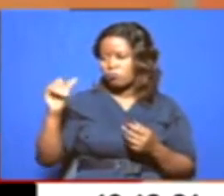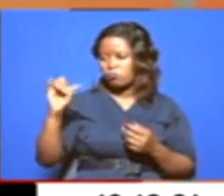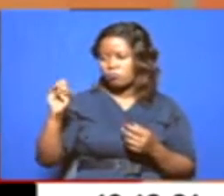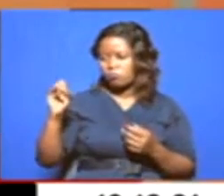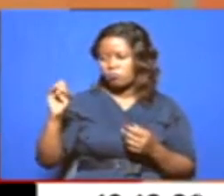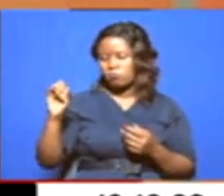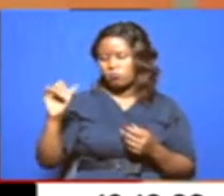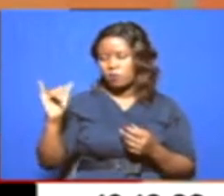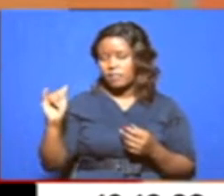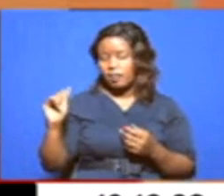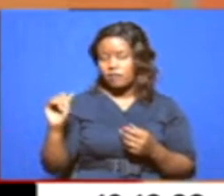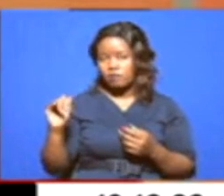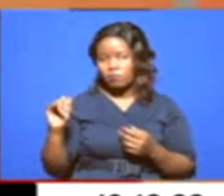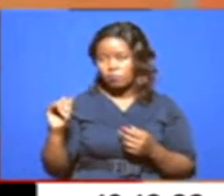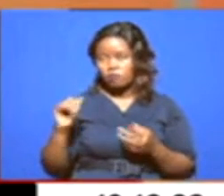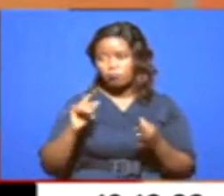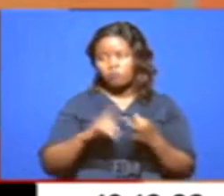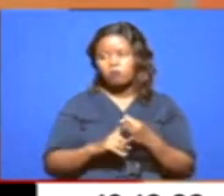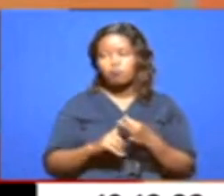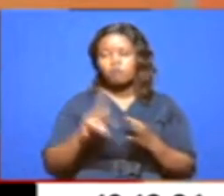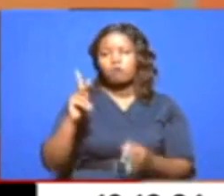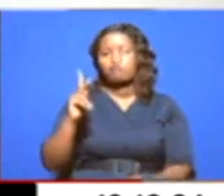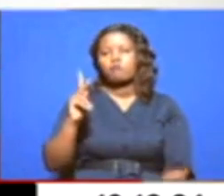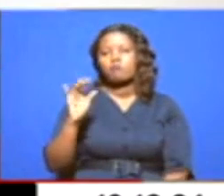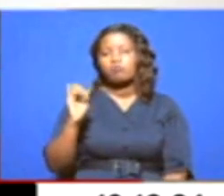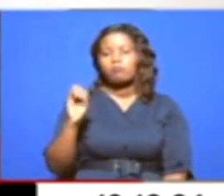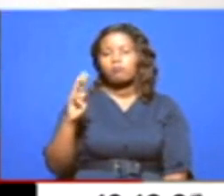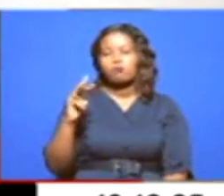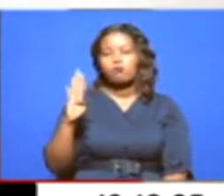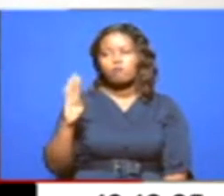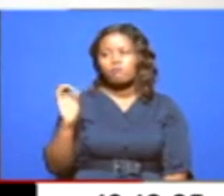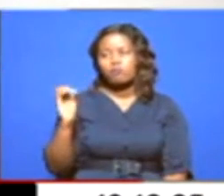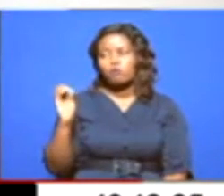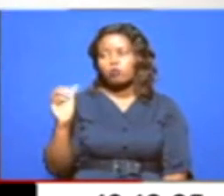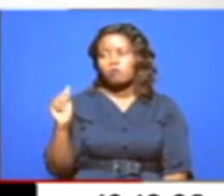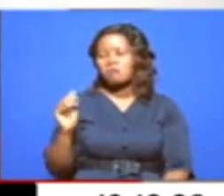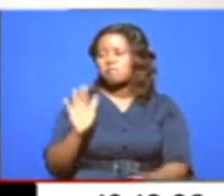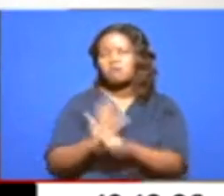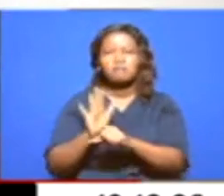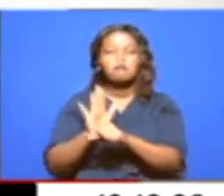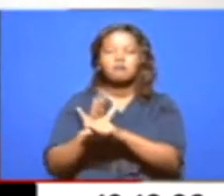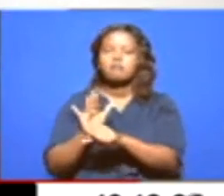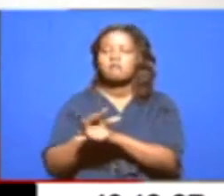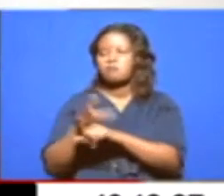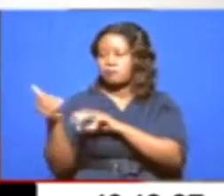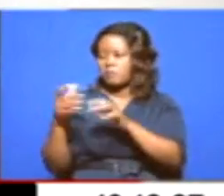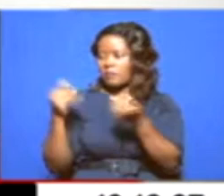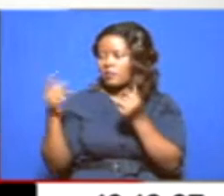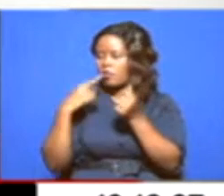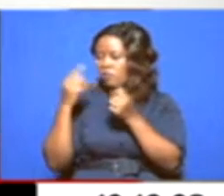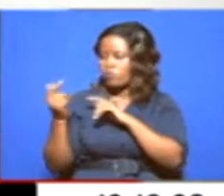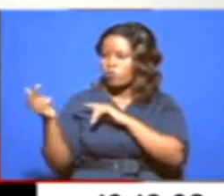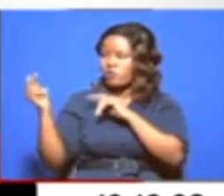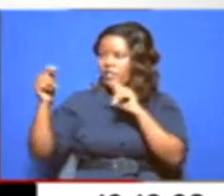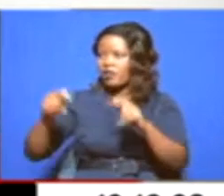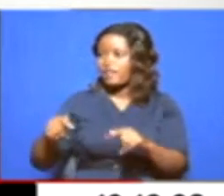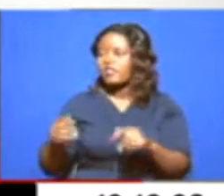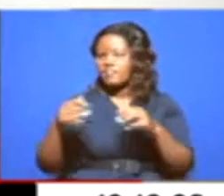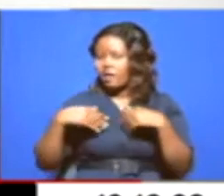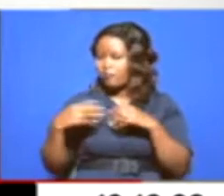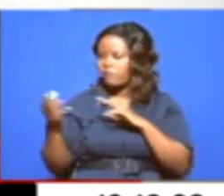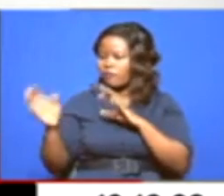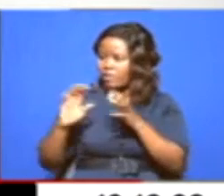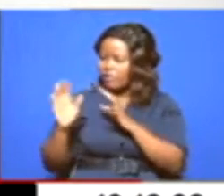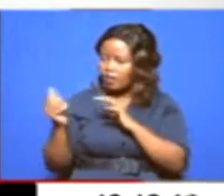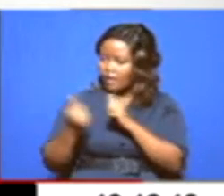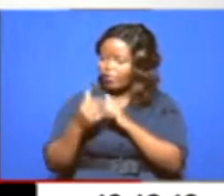invited. We have Kipawen, we have Benjamin Limo, and many others who will be attending that. So we have about 18 of them that have already